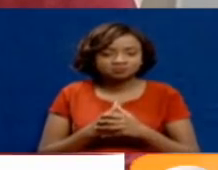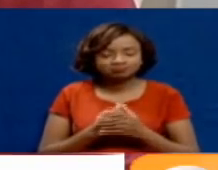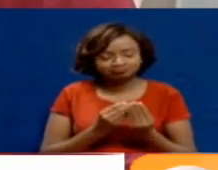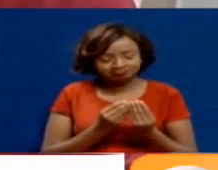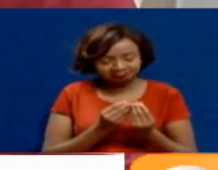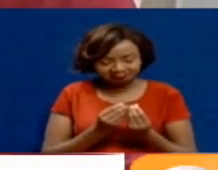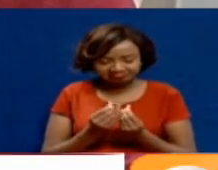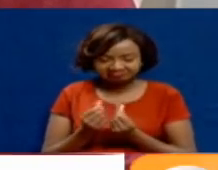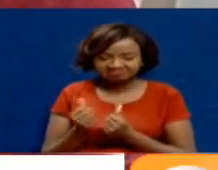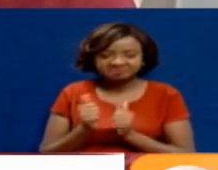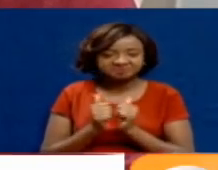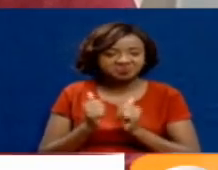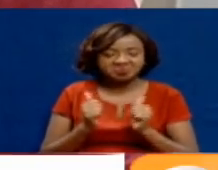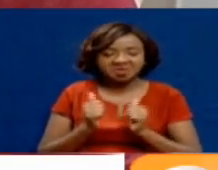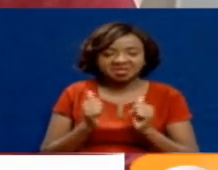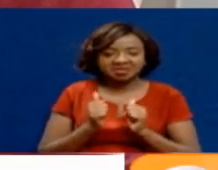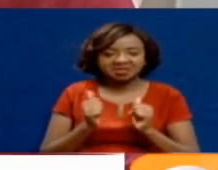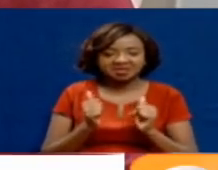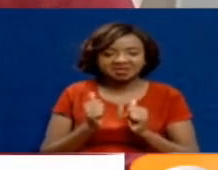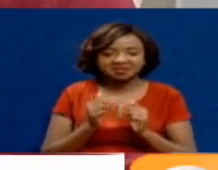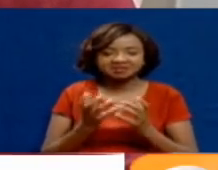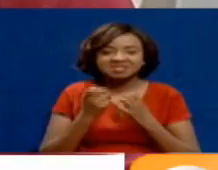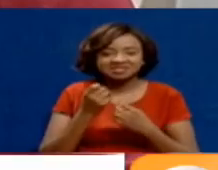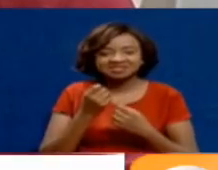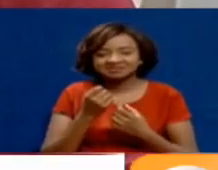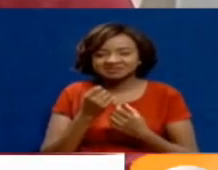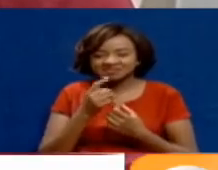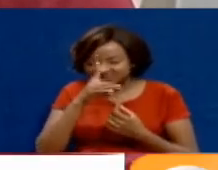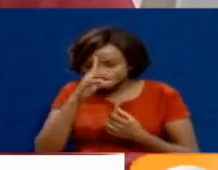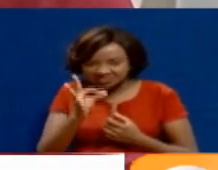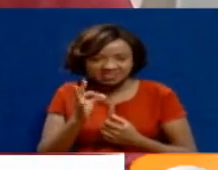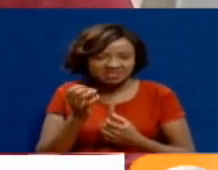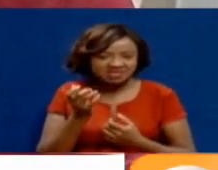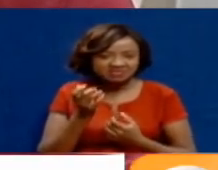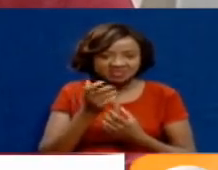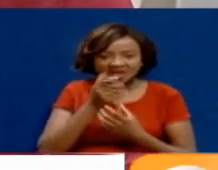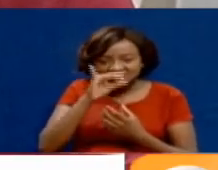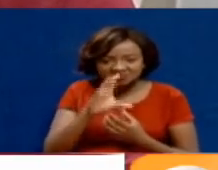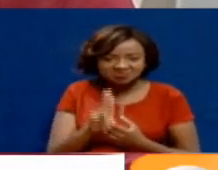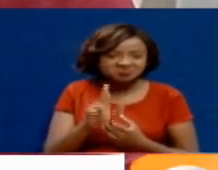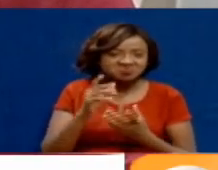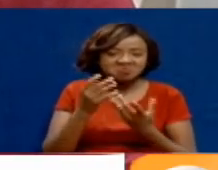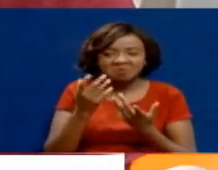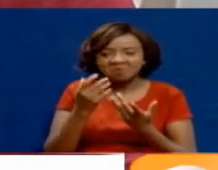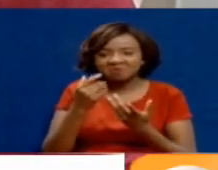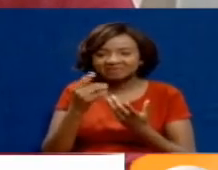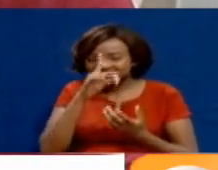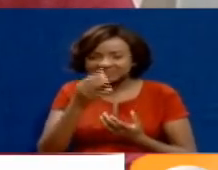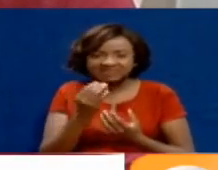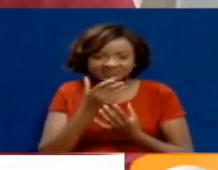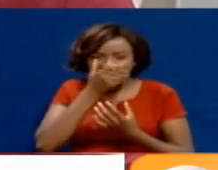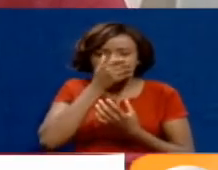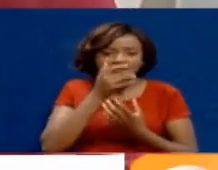without having to require serious medical intervention. Okay. Although in Kenya, we're saying they need to be at hospital